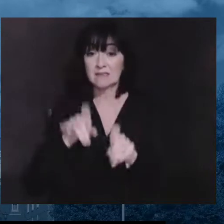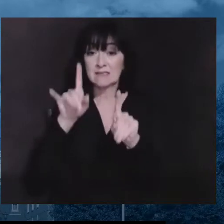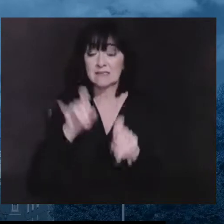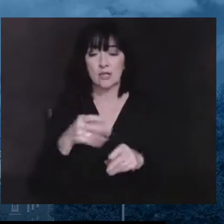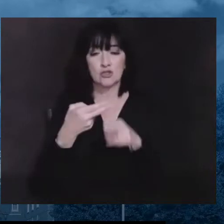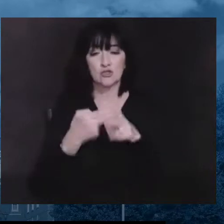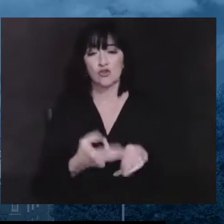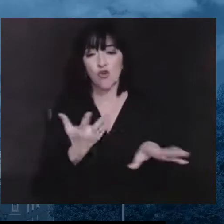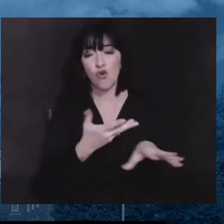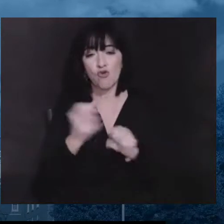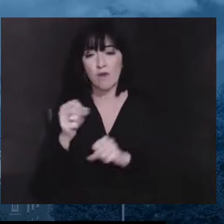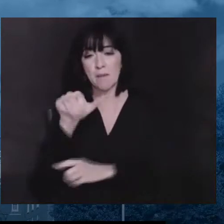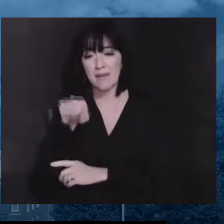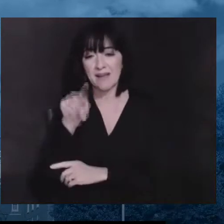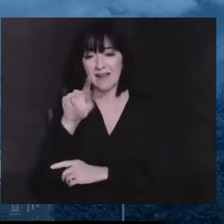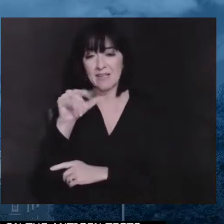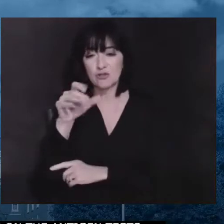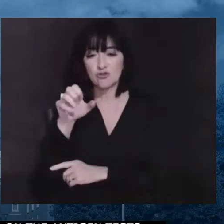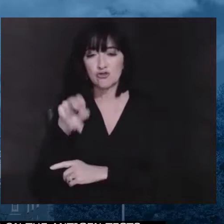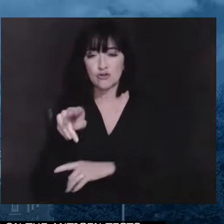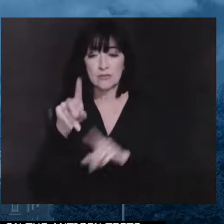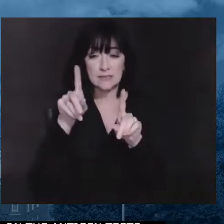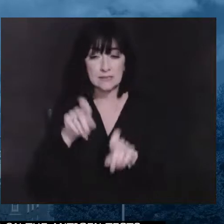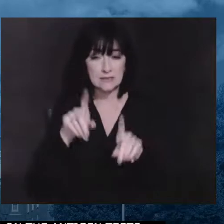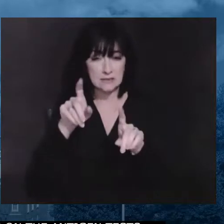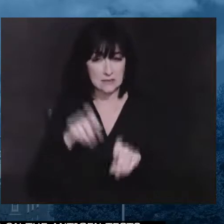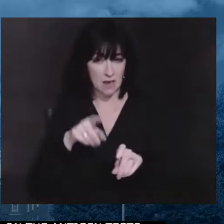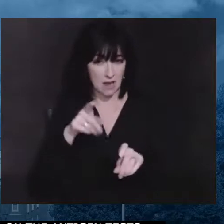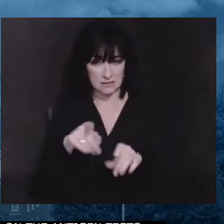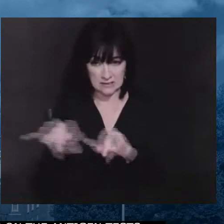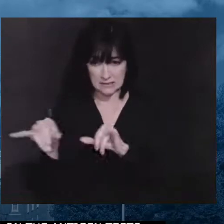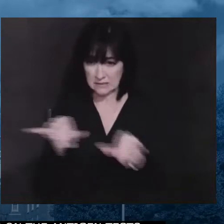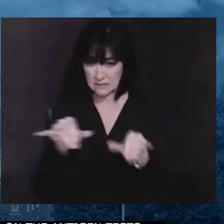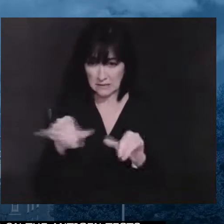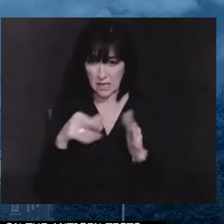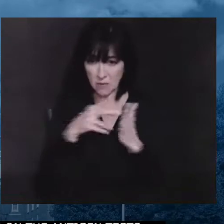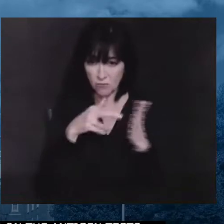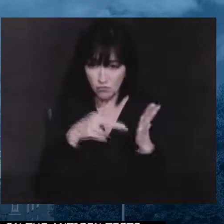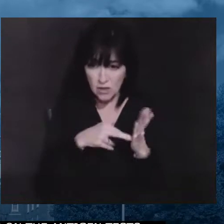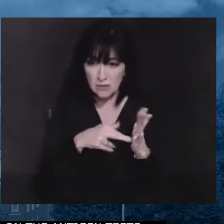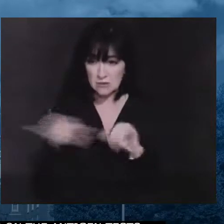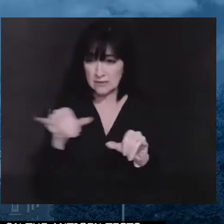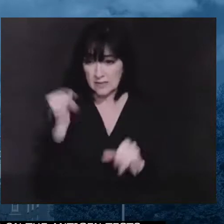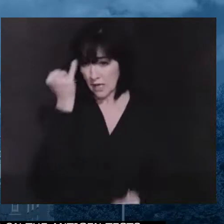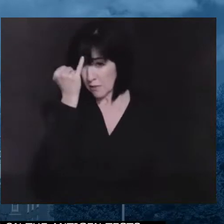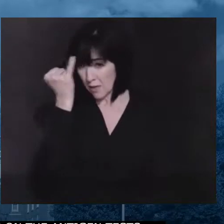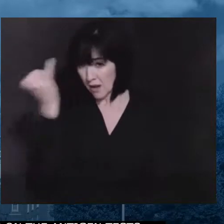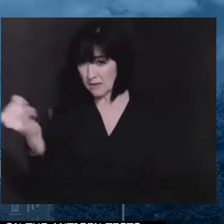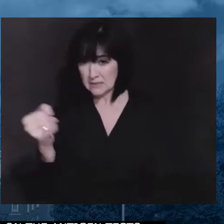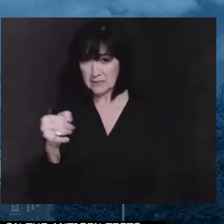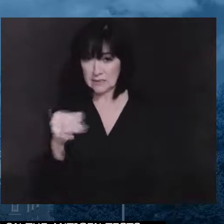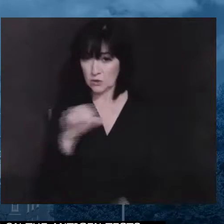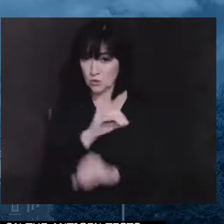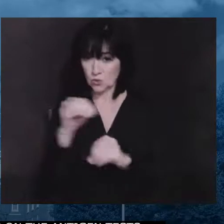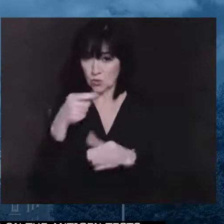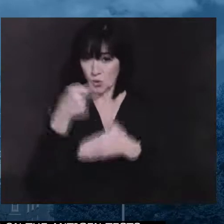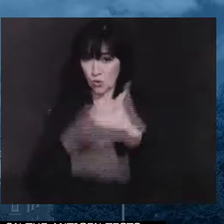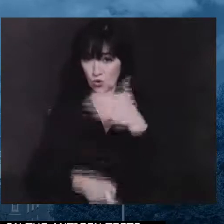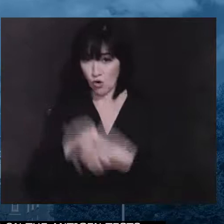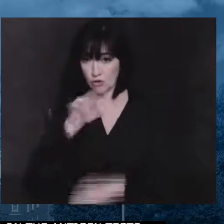Similarly, as opposed to just registration, will they be free kind of as how the curative sites work or anything like